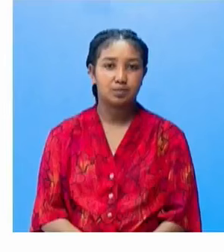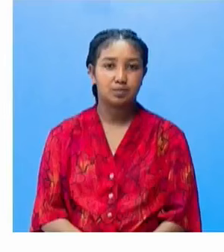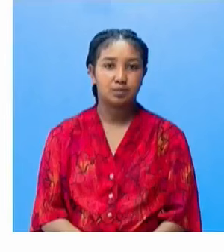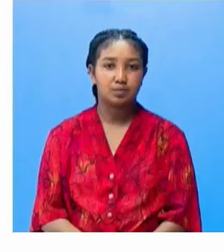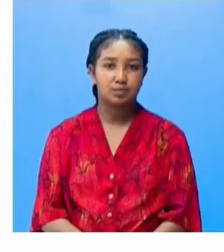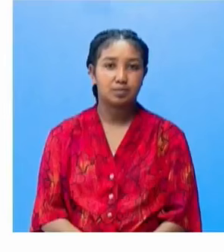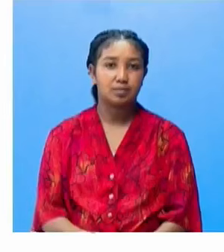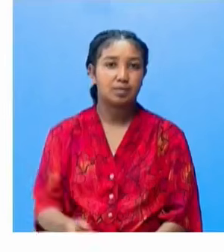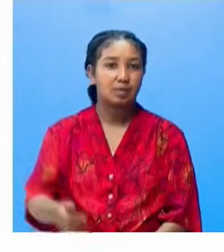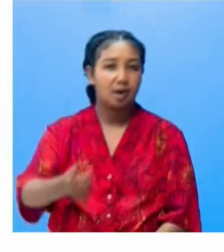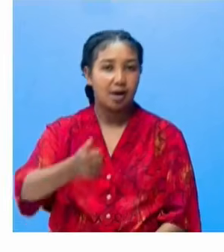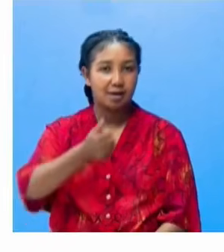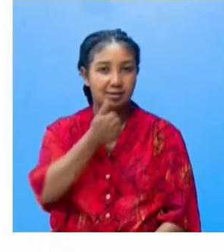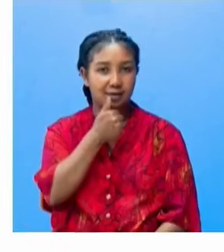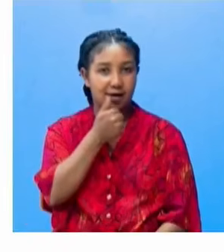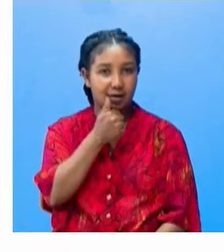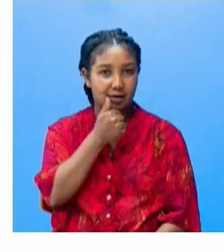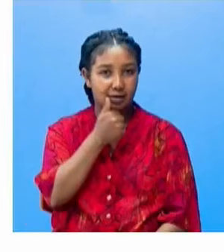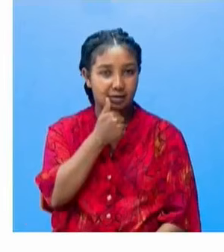Aster